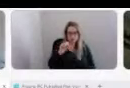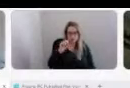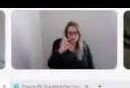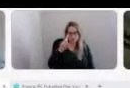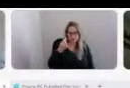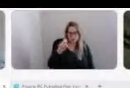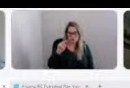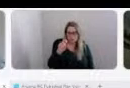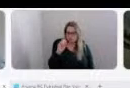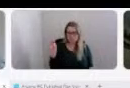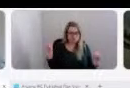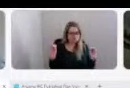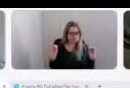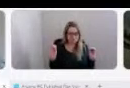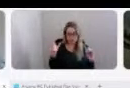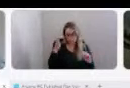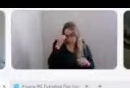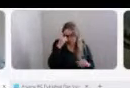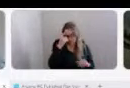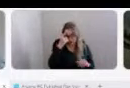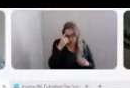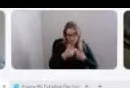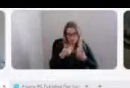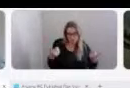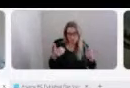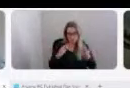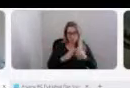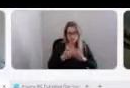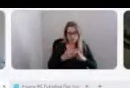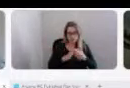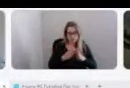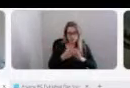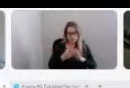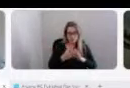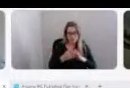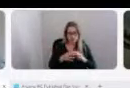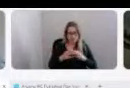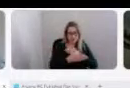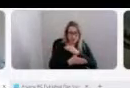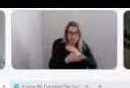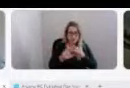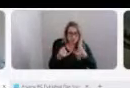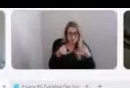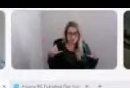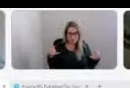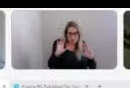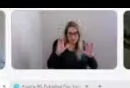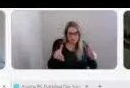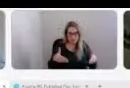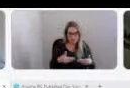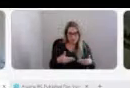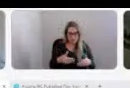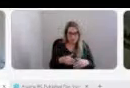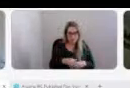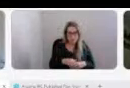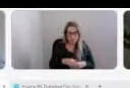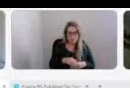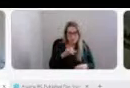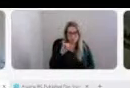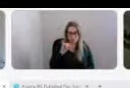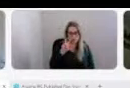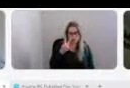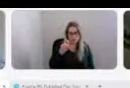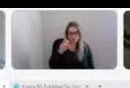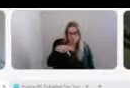sense absolutely no sense to split our city along county lines by focusing on trying to keep yavapai county